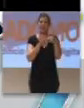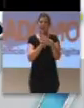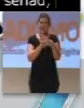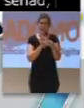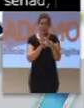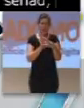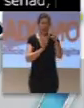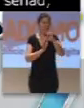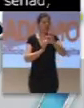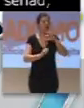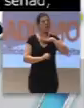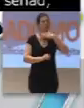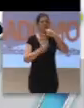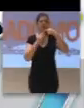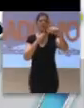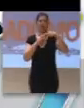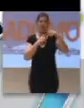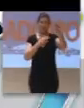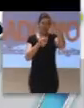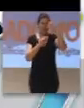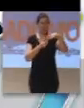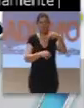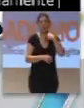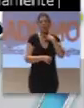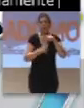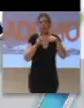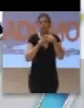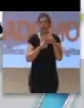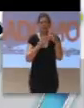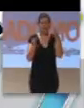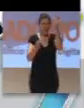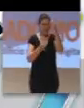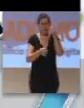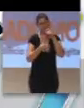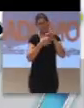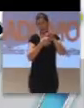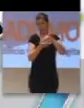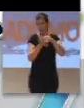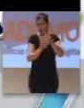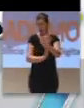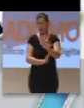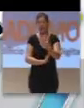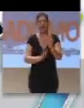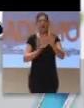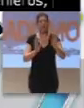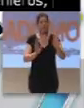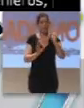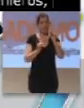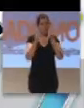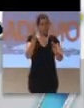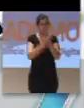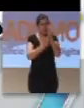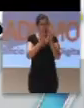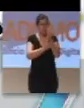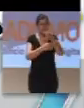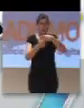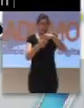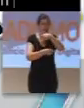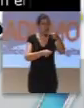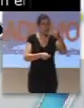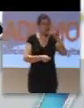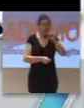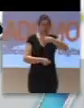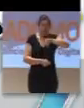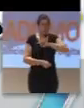life, quality of the signal, possibility to send data, not just voice. There are not many terminals